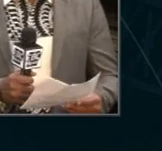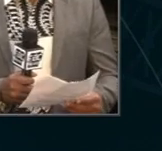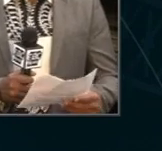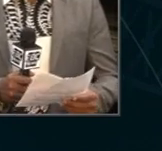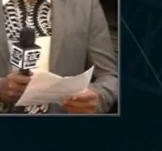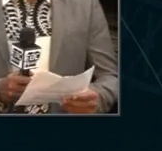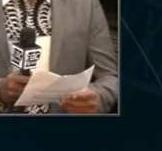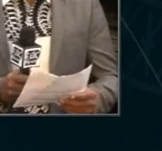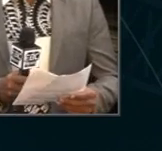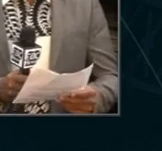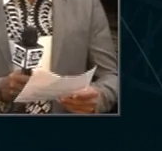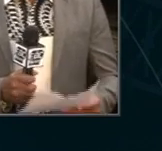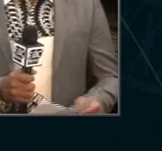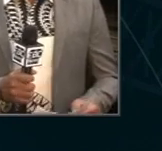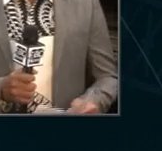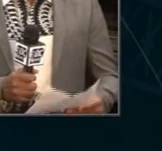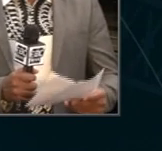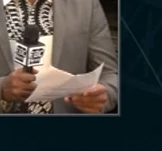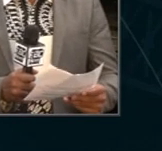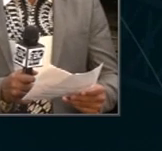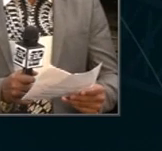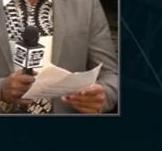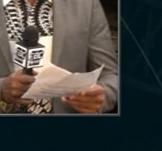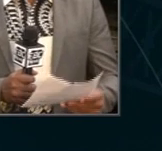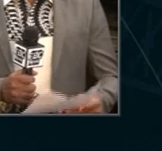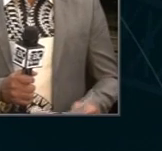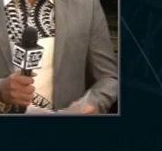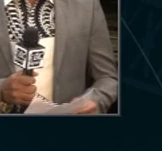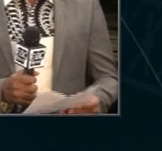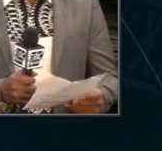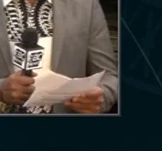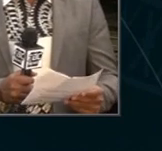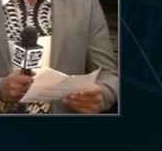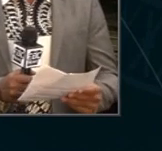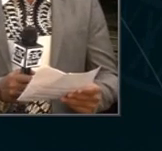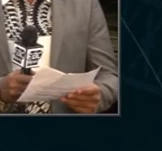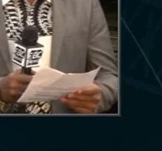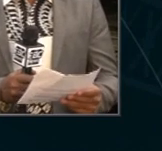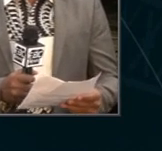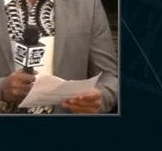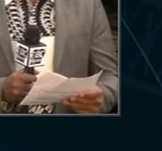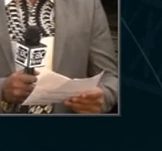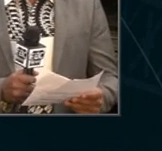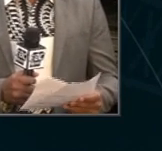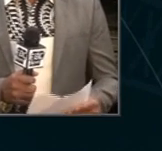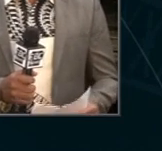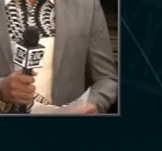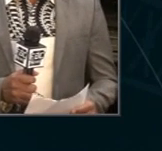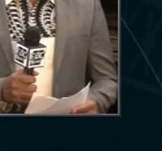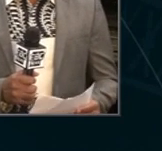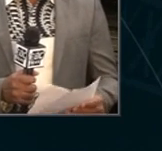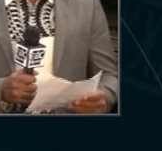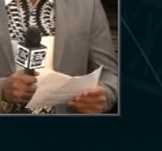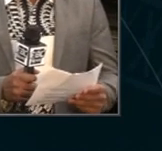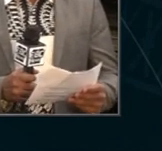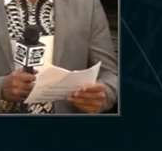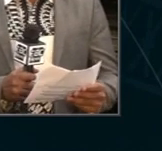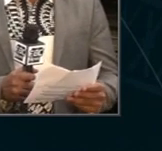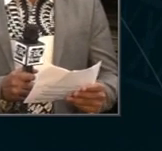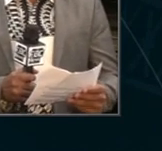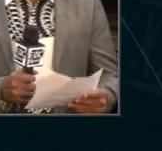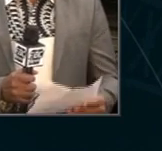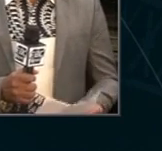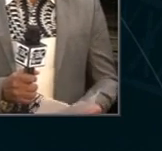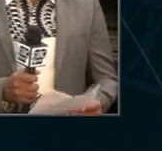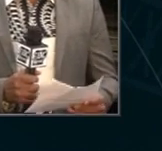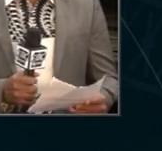battle the virus. The outgoing Deputy Police Commissioner in the past year also ensured that police officers were well